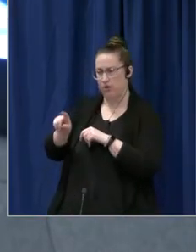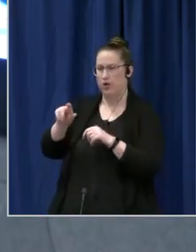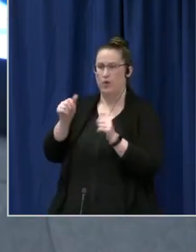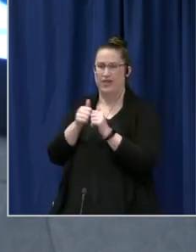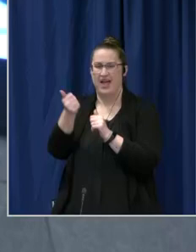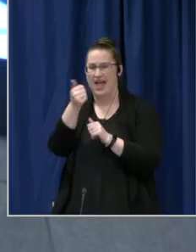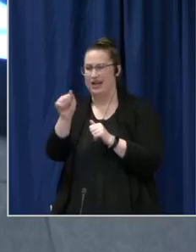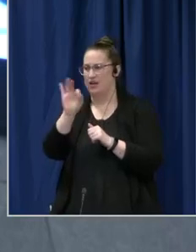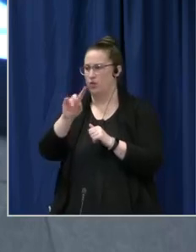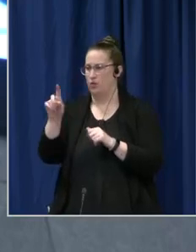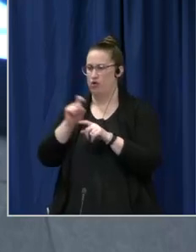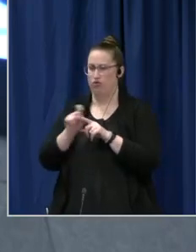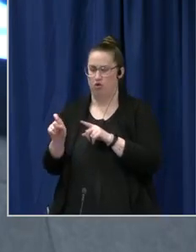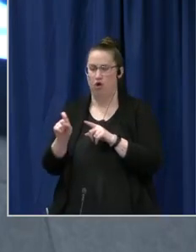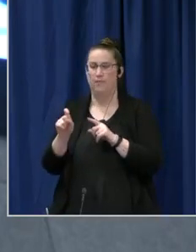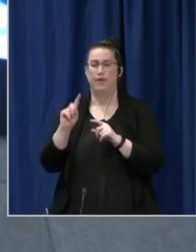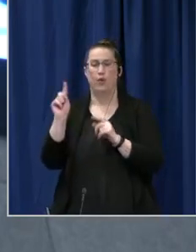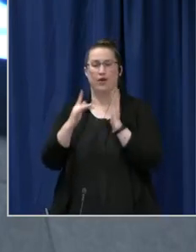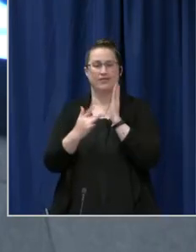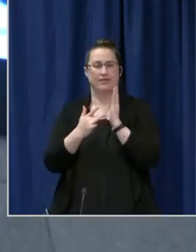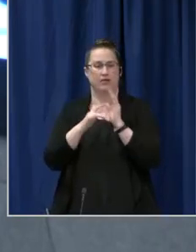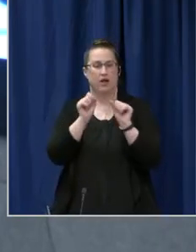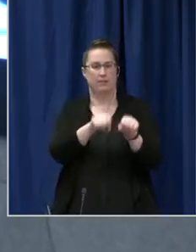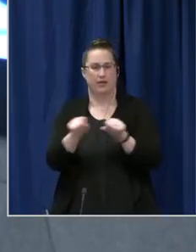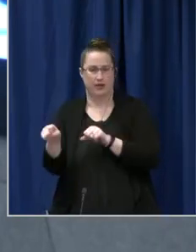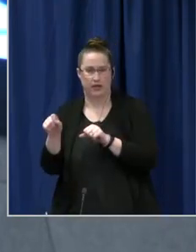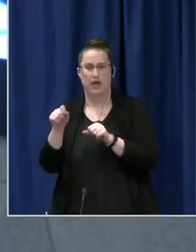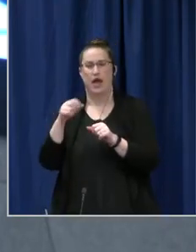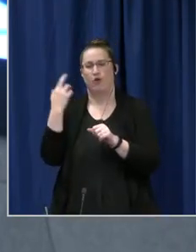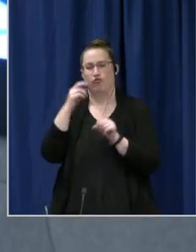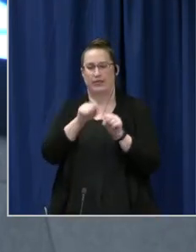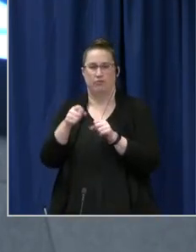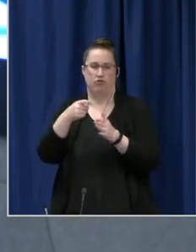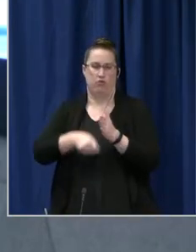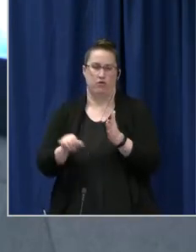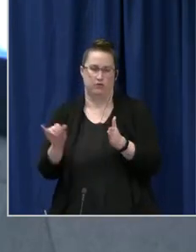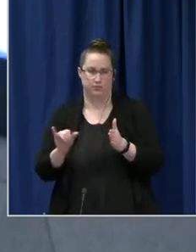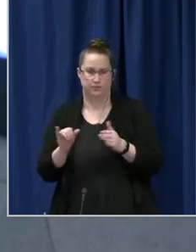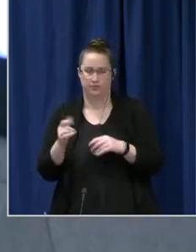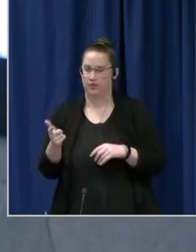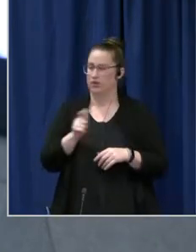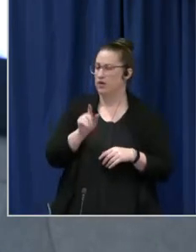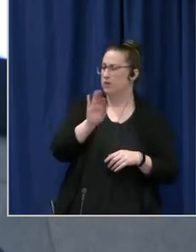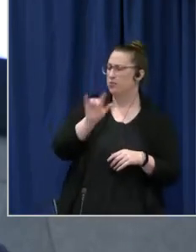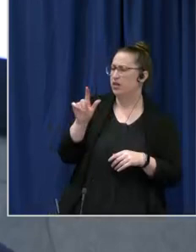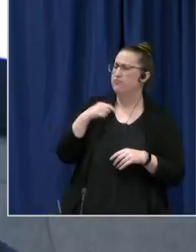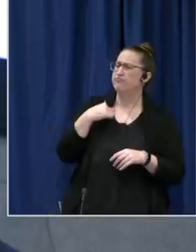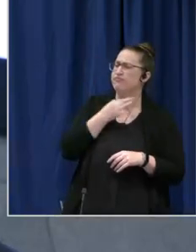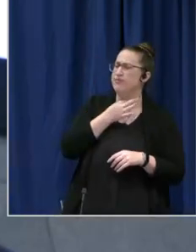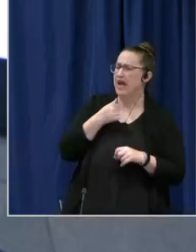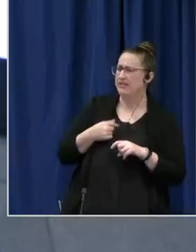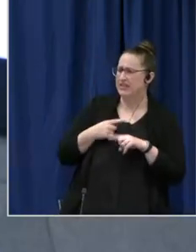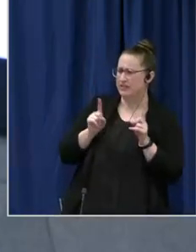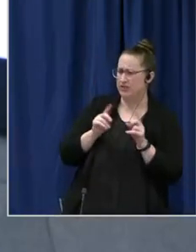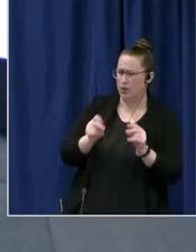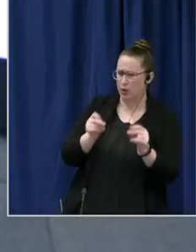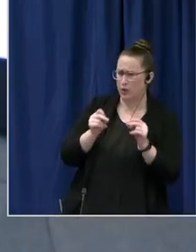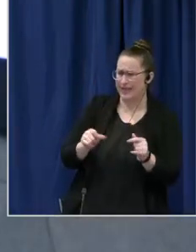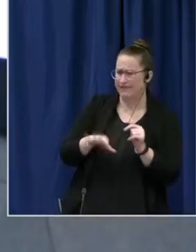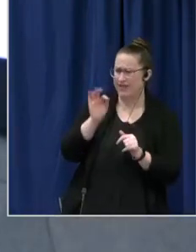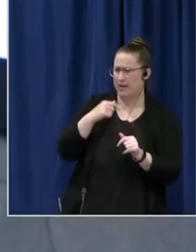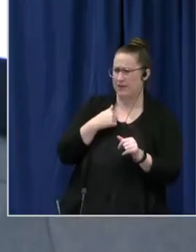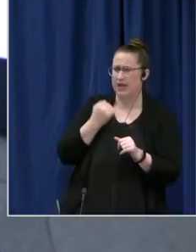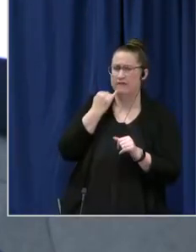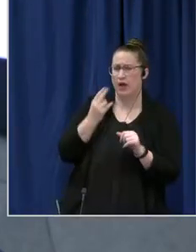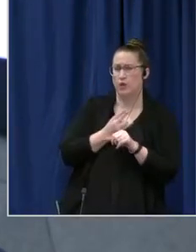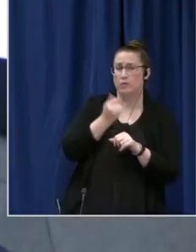call where it is technologically feasible at a reasonable cost. Is there a difference in how quickly they can find me if I use